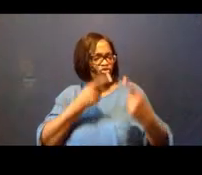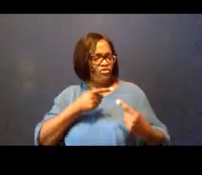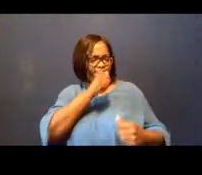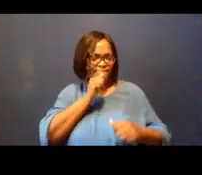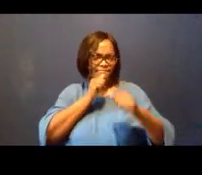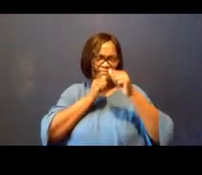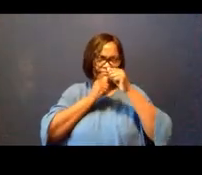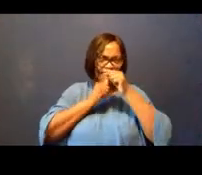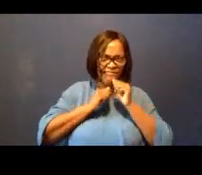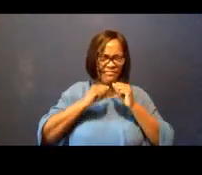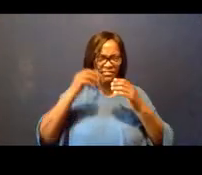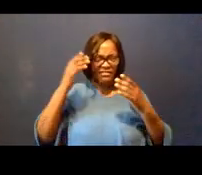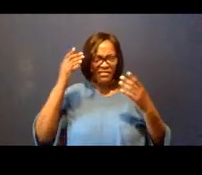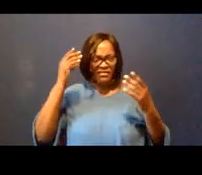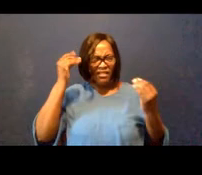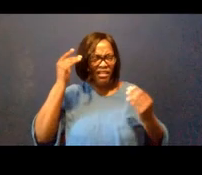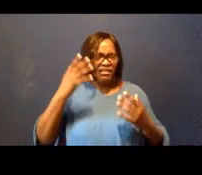mental and